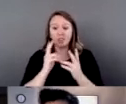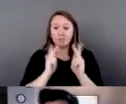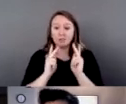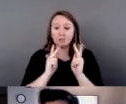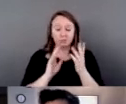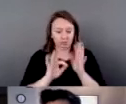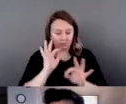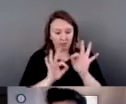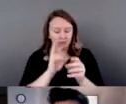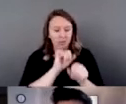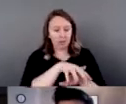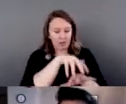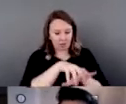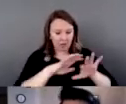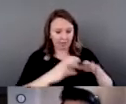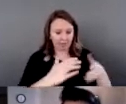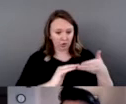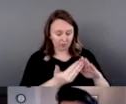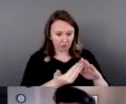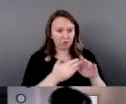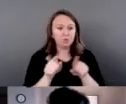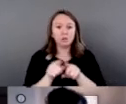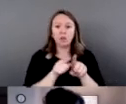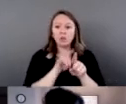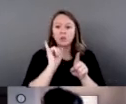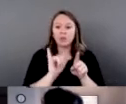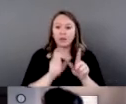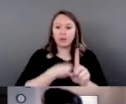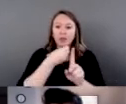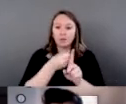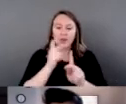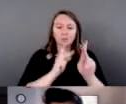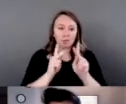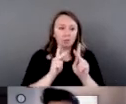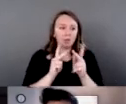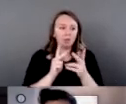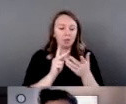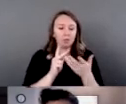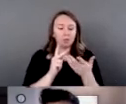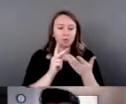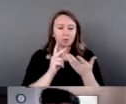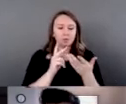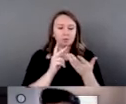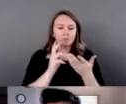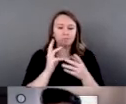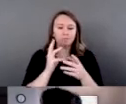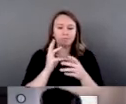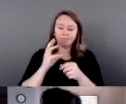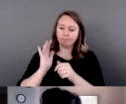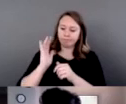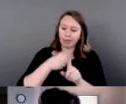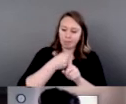people within communities back then and even today. You know, it causes high amounts